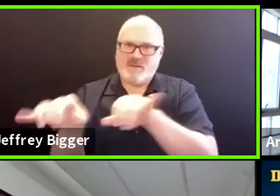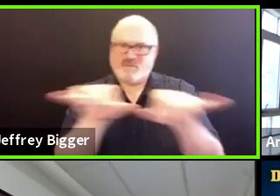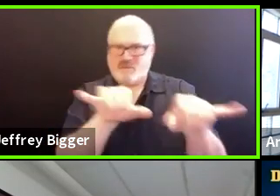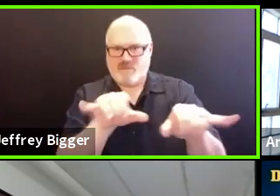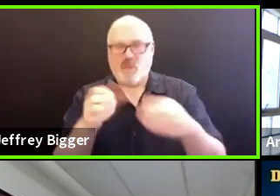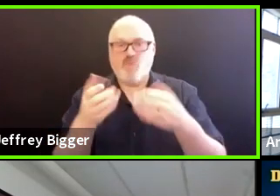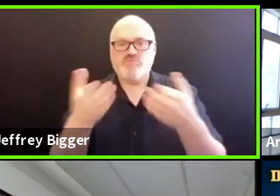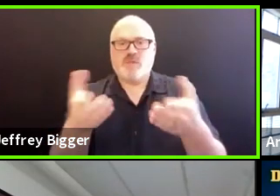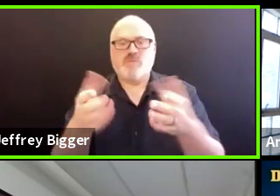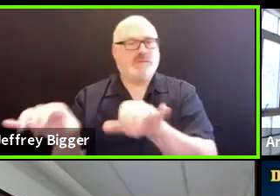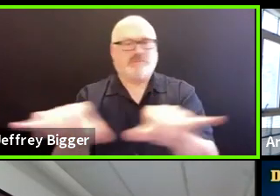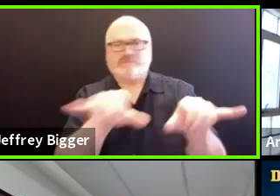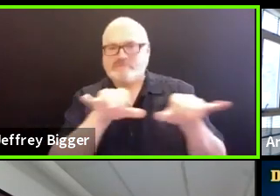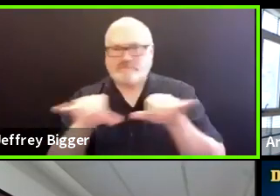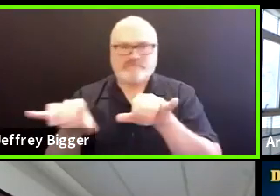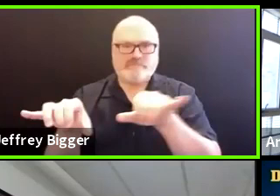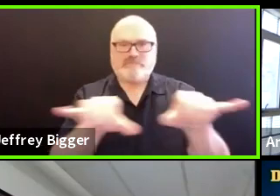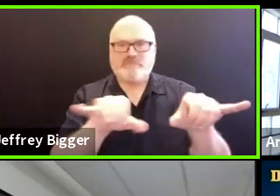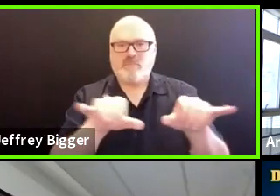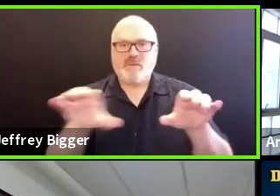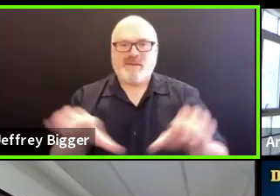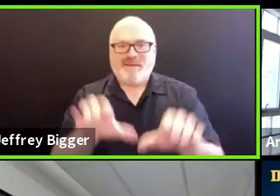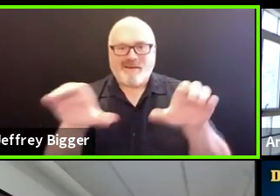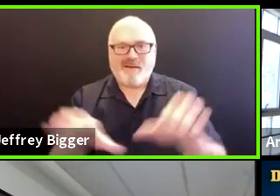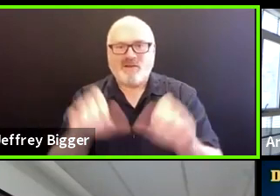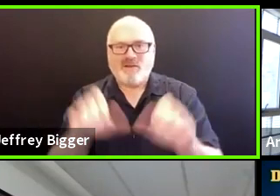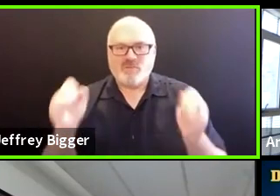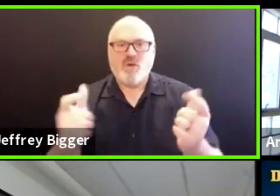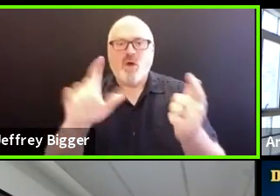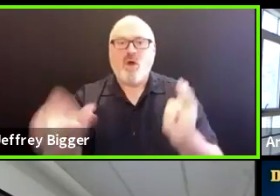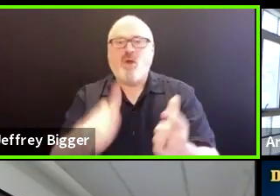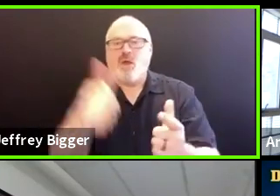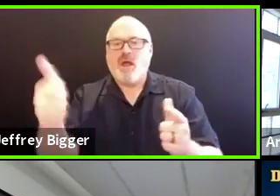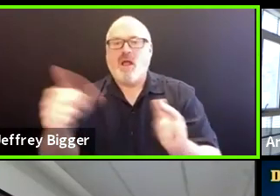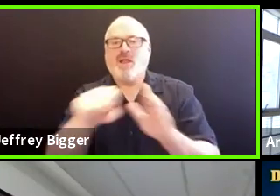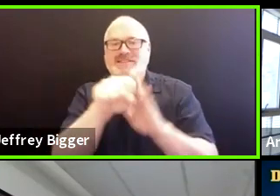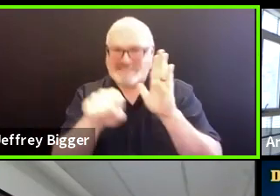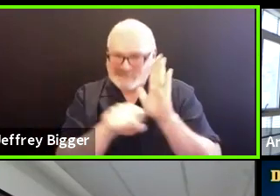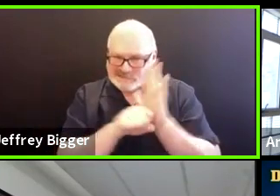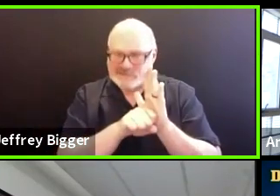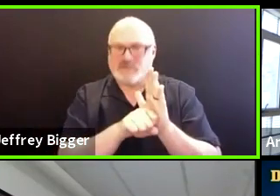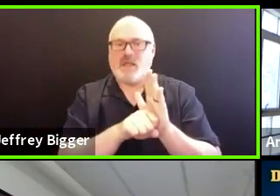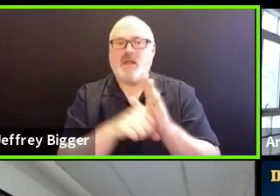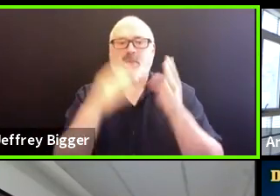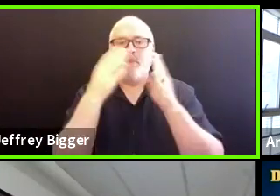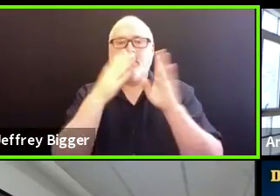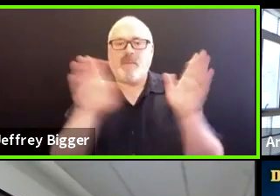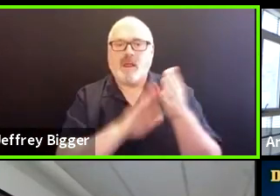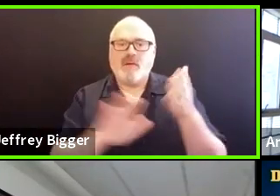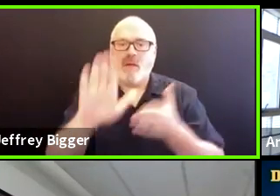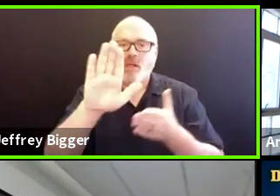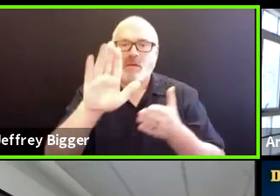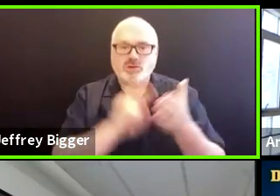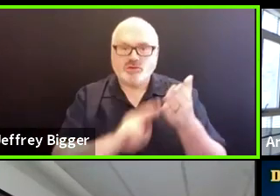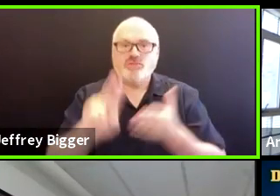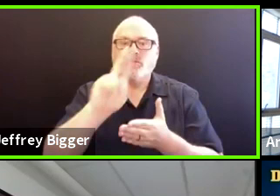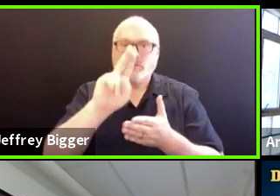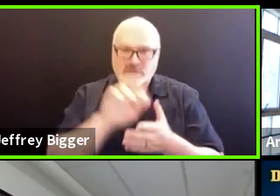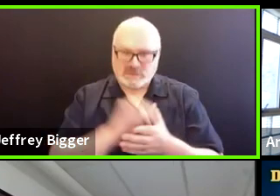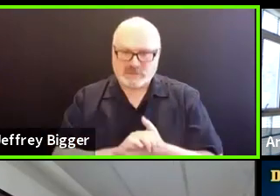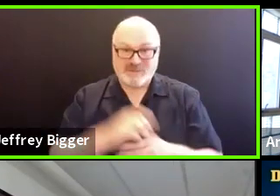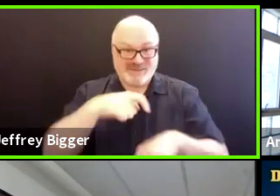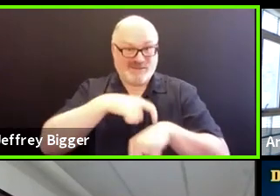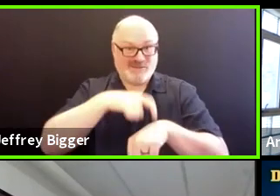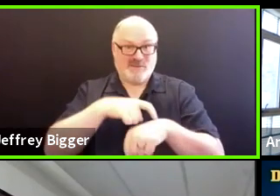is consistent with the actions of almost all other Colorado public colleges and universities. And in this time